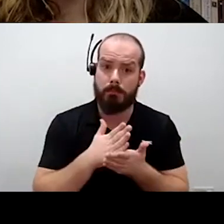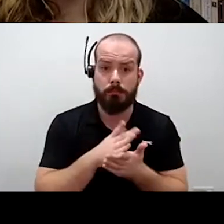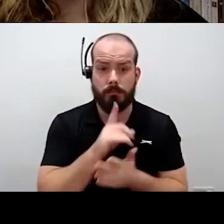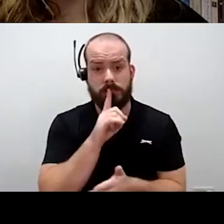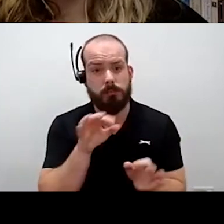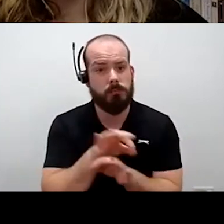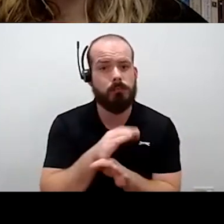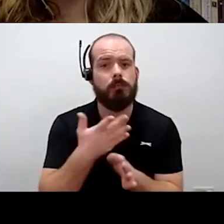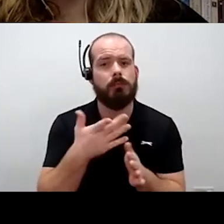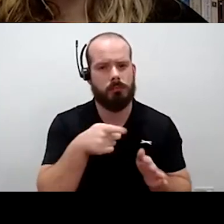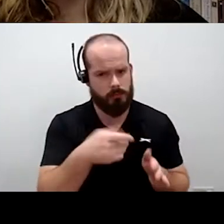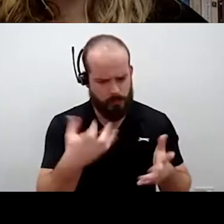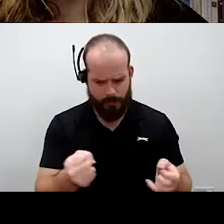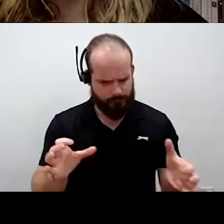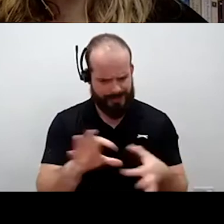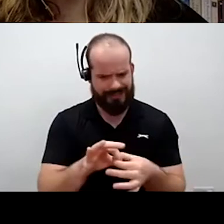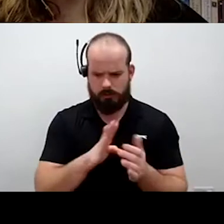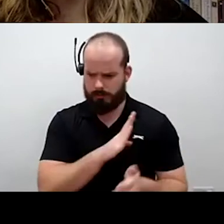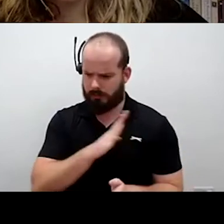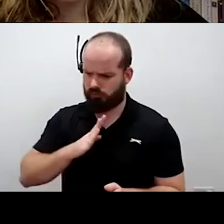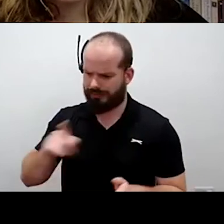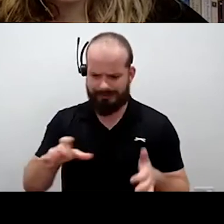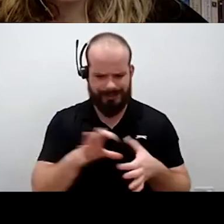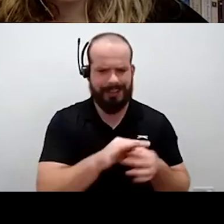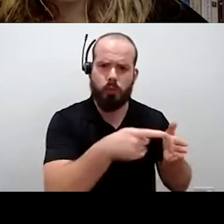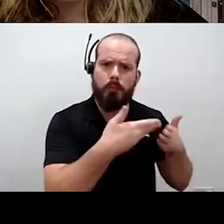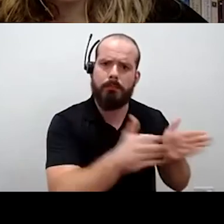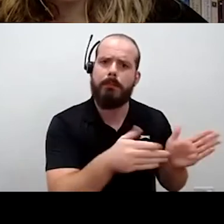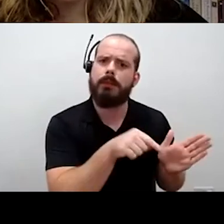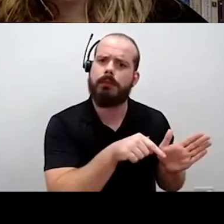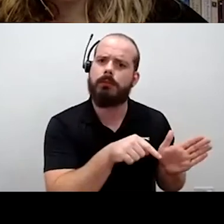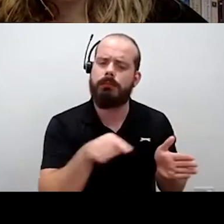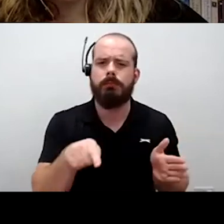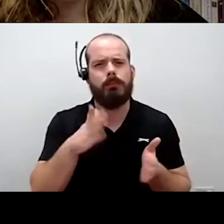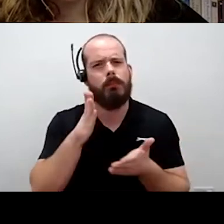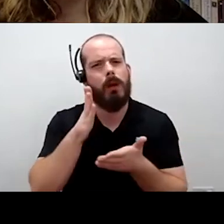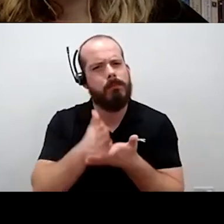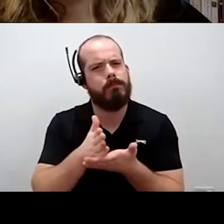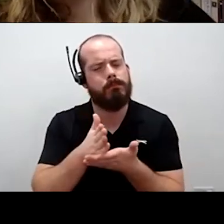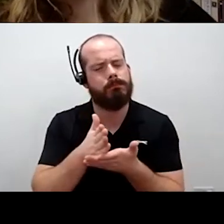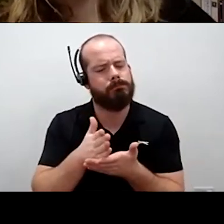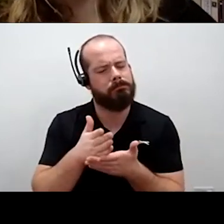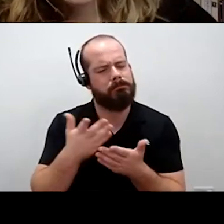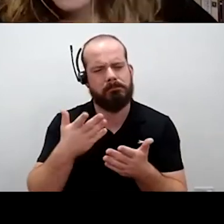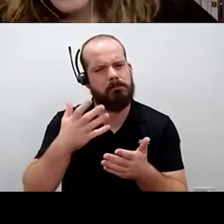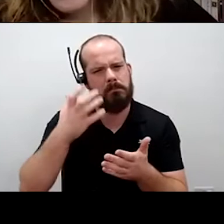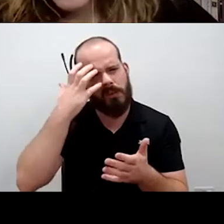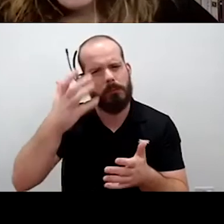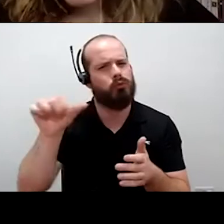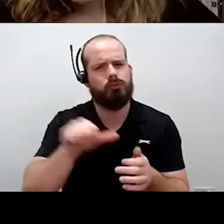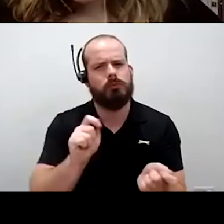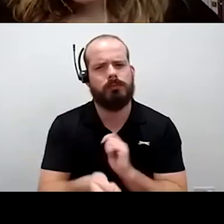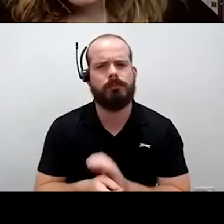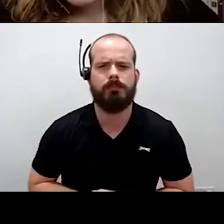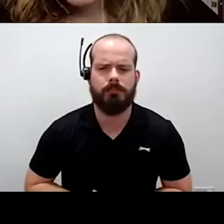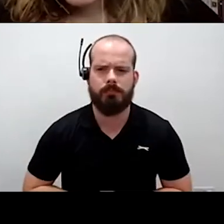link to the military, which no one wants to speak about in government, that is deeply anti-democratic. So interesting. I've just written a